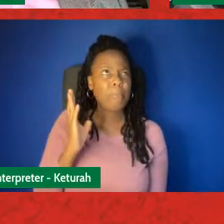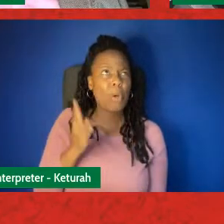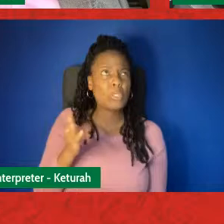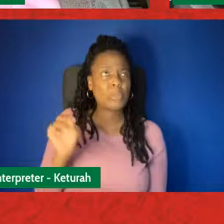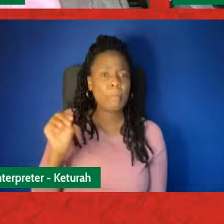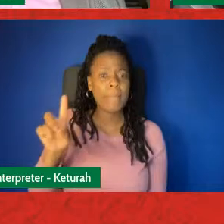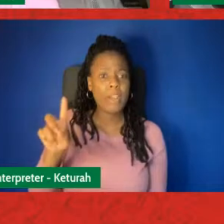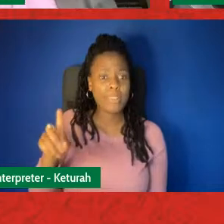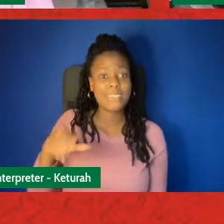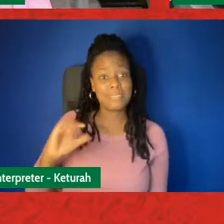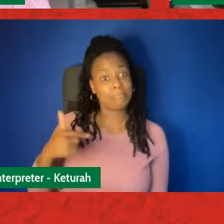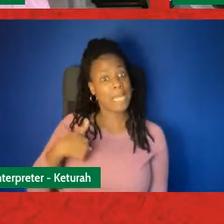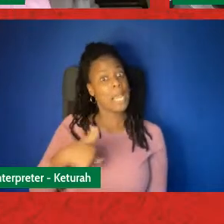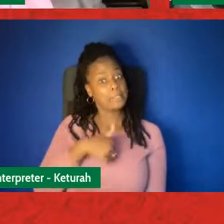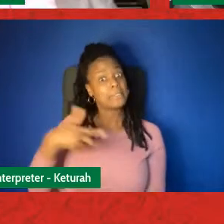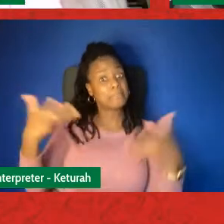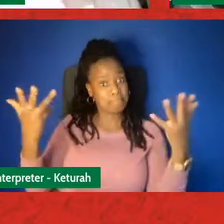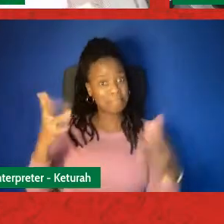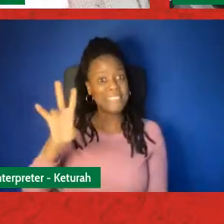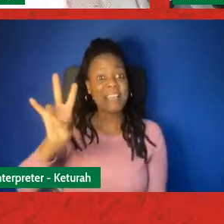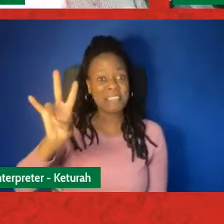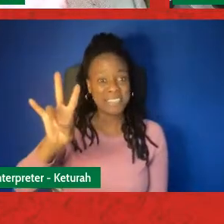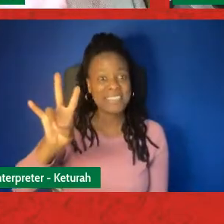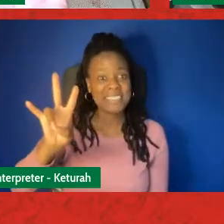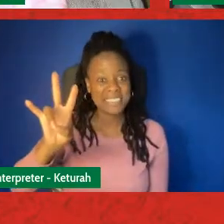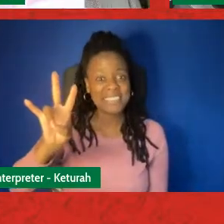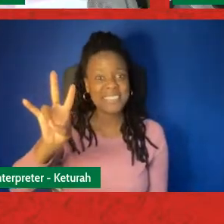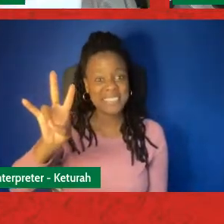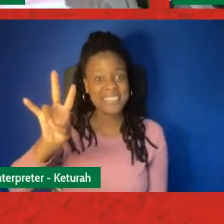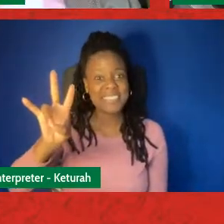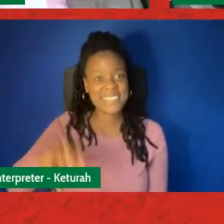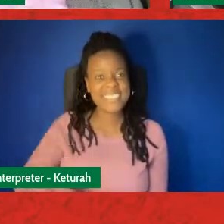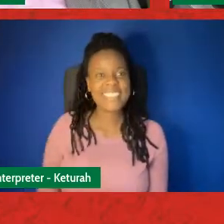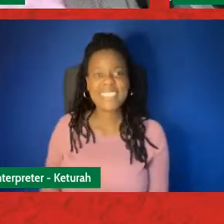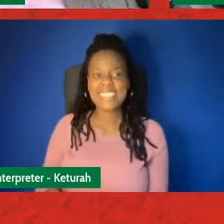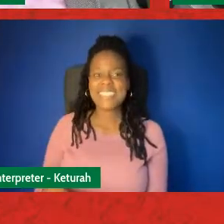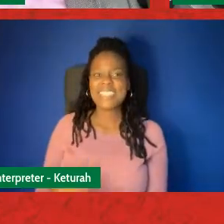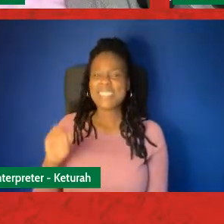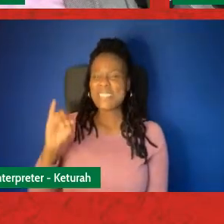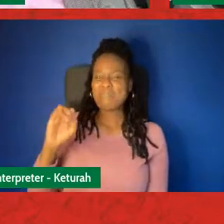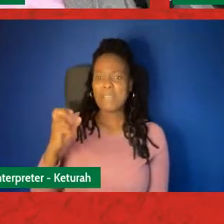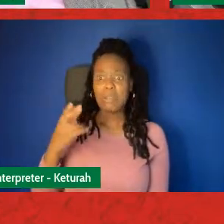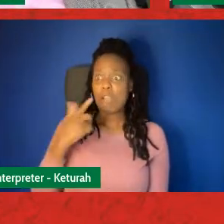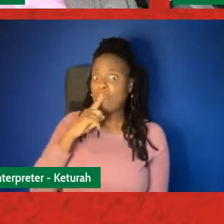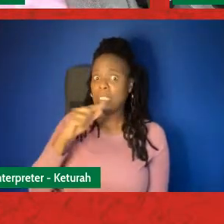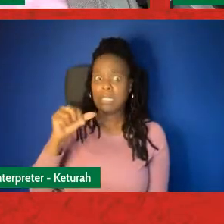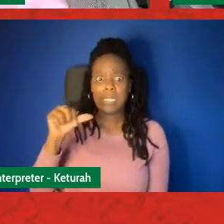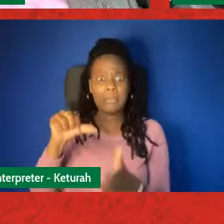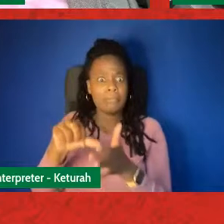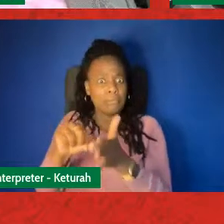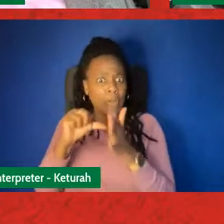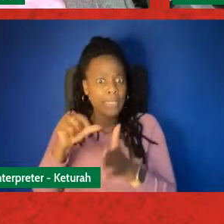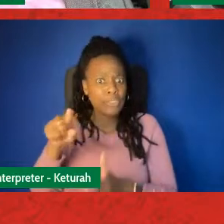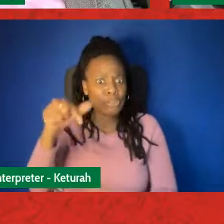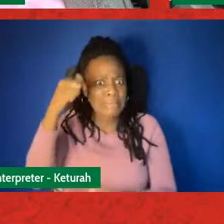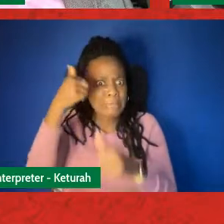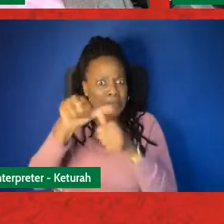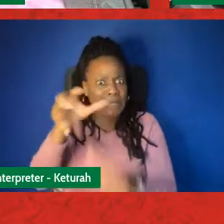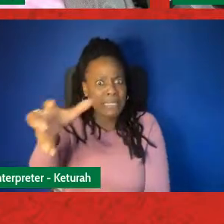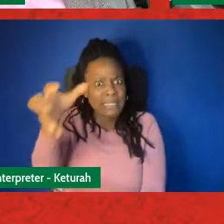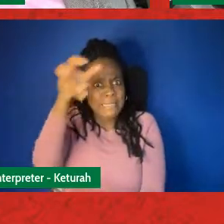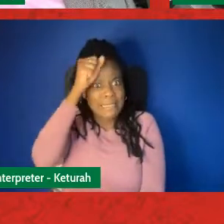and then the Ensemble Theater. There you go. Well, so, first of all, I am totally impressed that you remember all, because I'm sitting here in my head